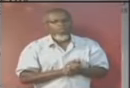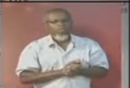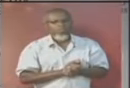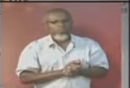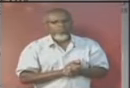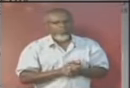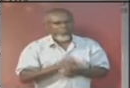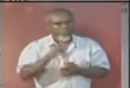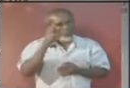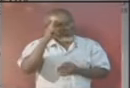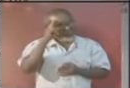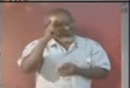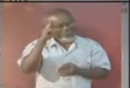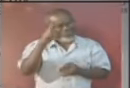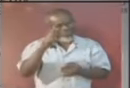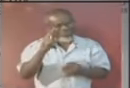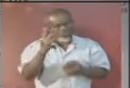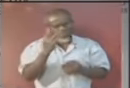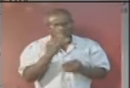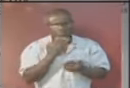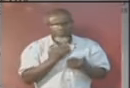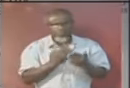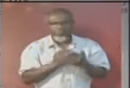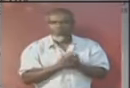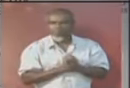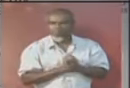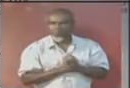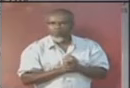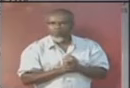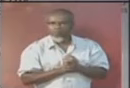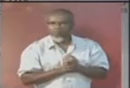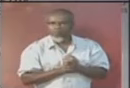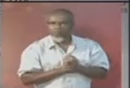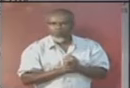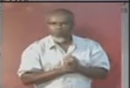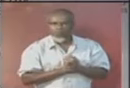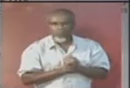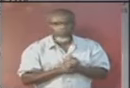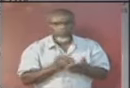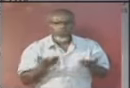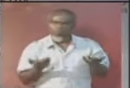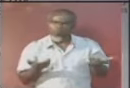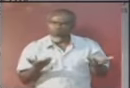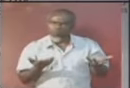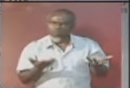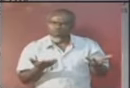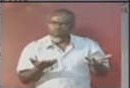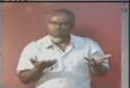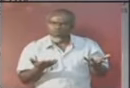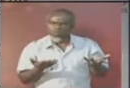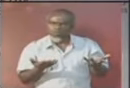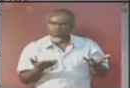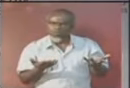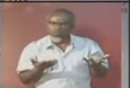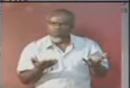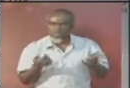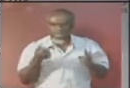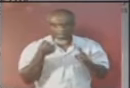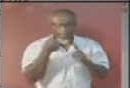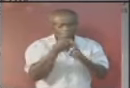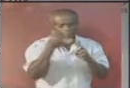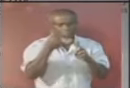Hi, good day. My final question is, what is the impact of Sahara